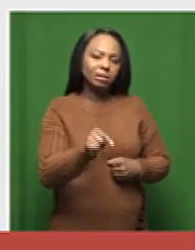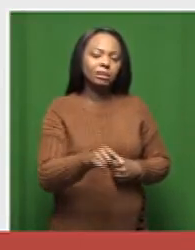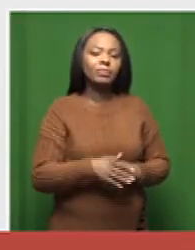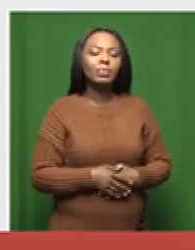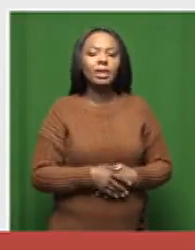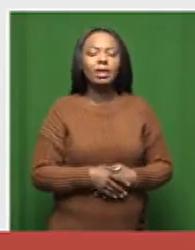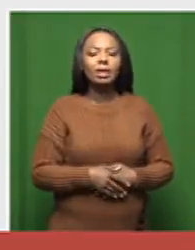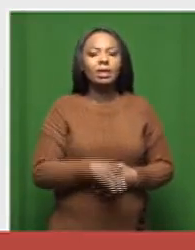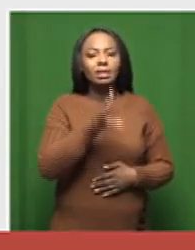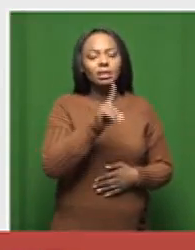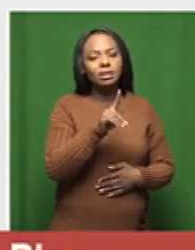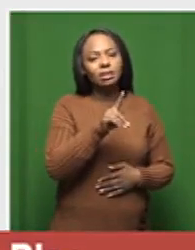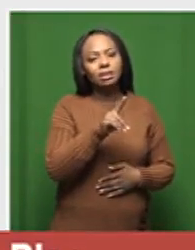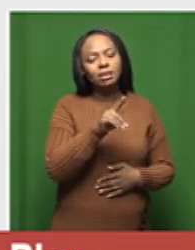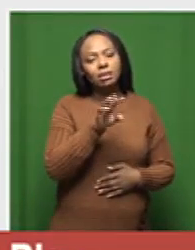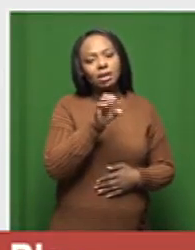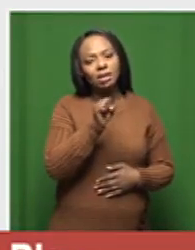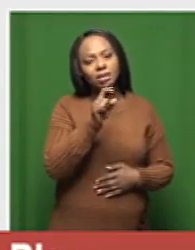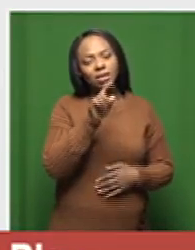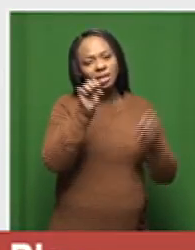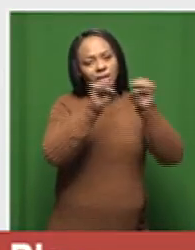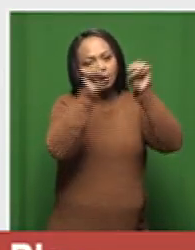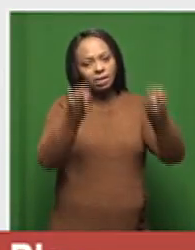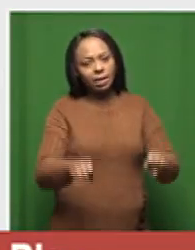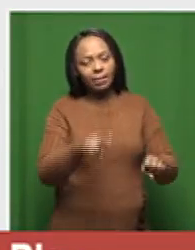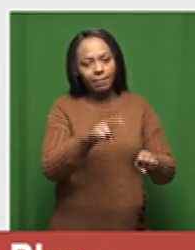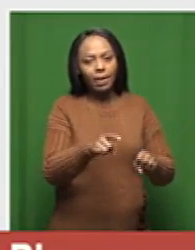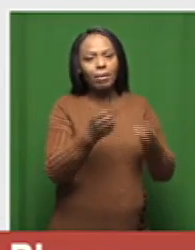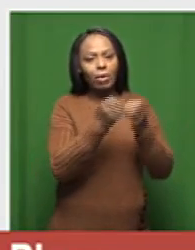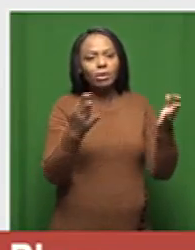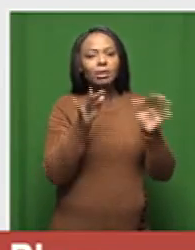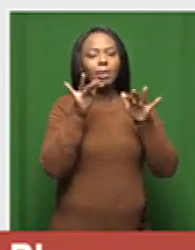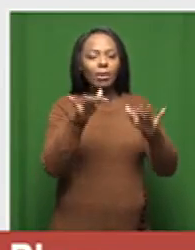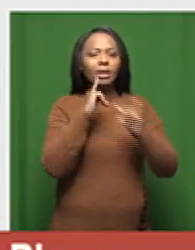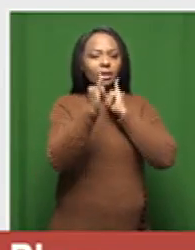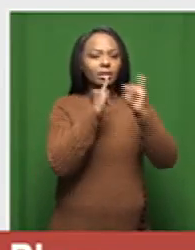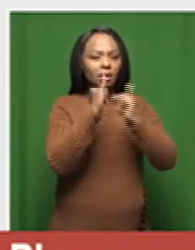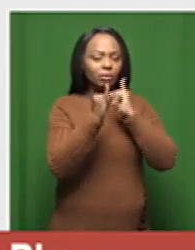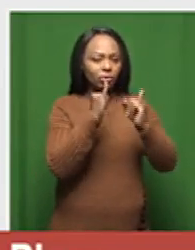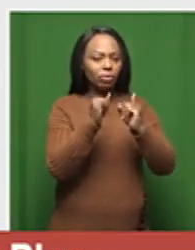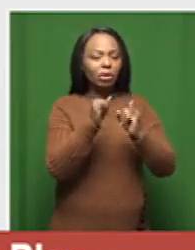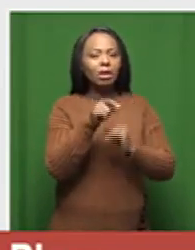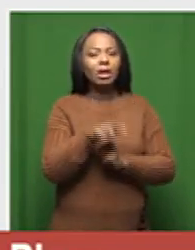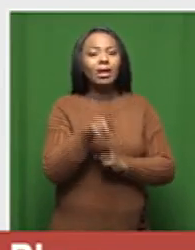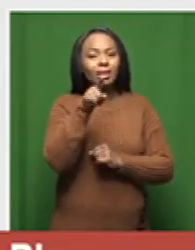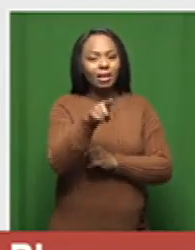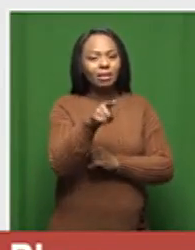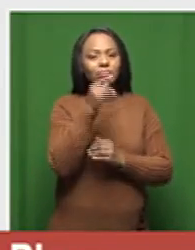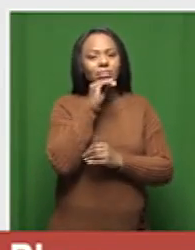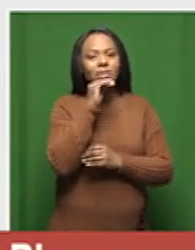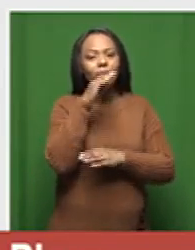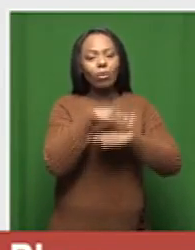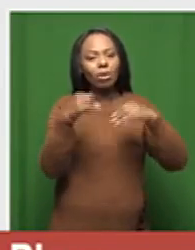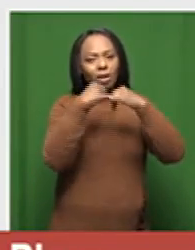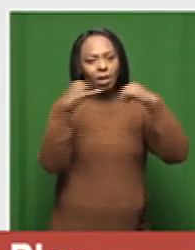think many of the earlier people interviewed spoke about, is an electronic system where you provide